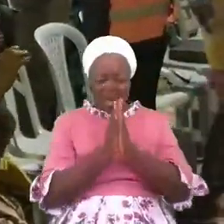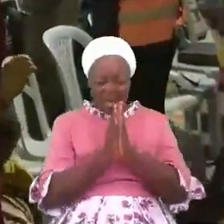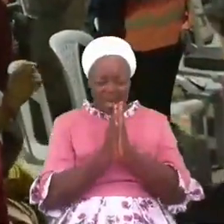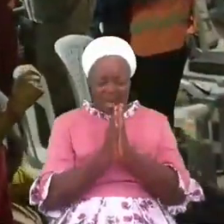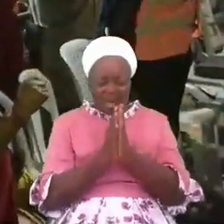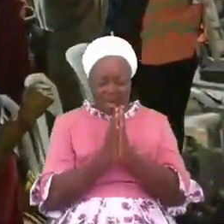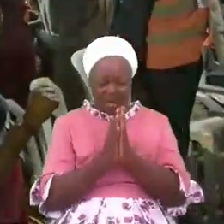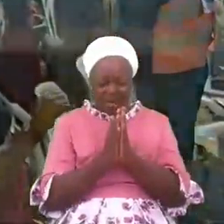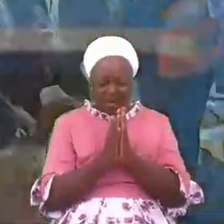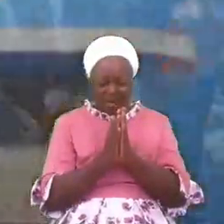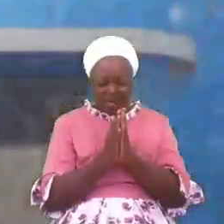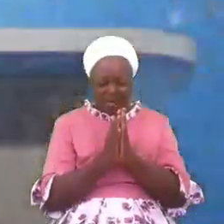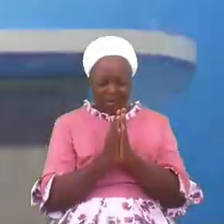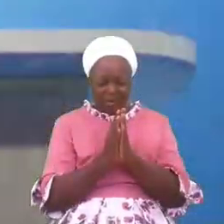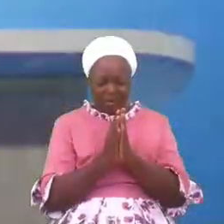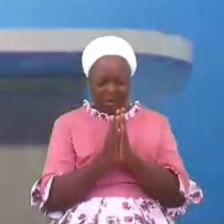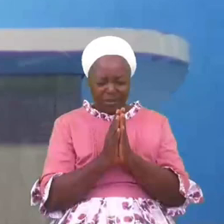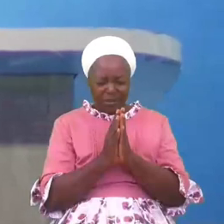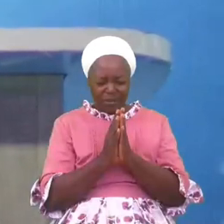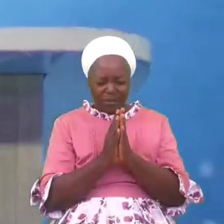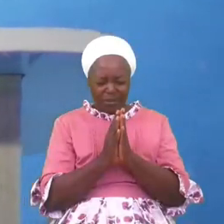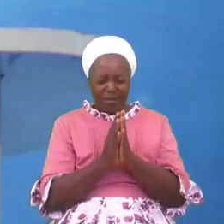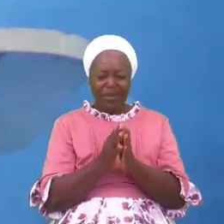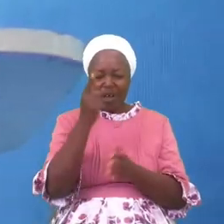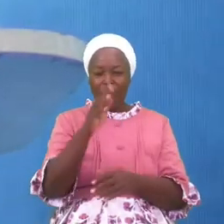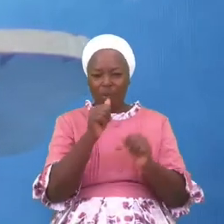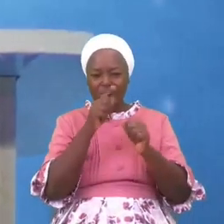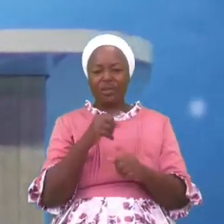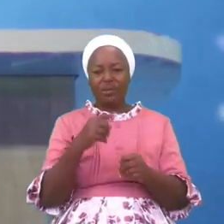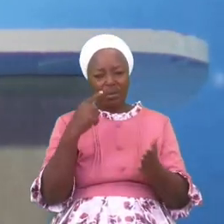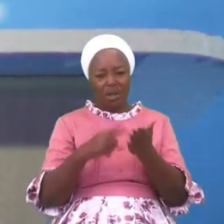God bless you. Check yourself. You'll find the wonder, the